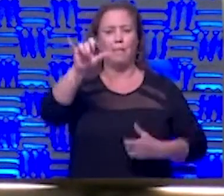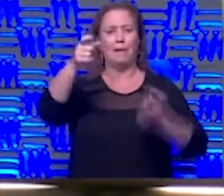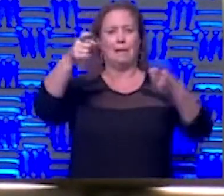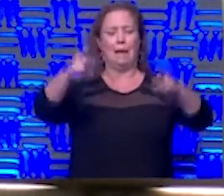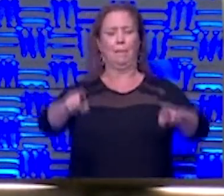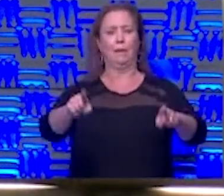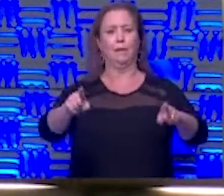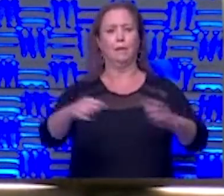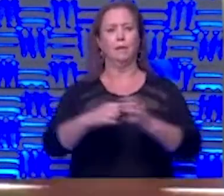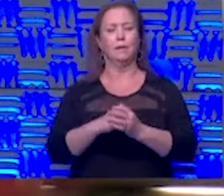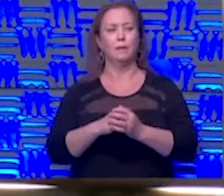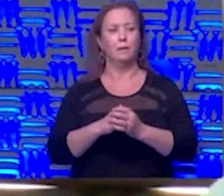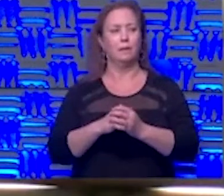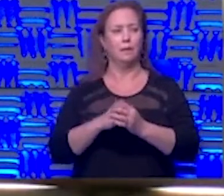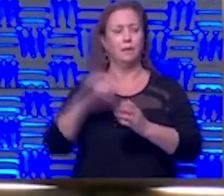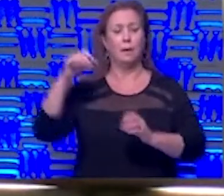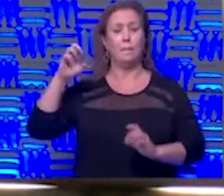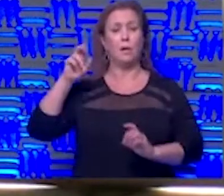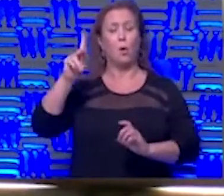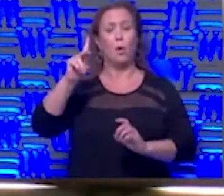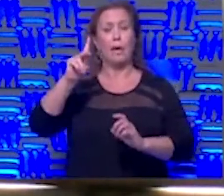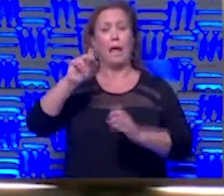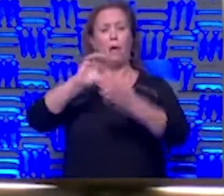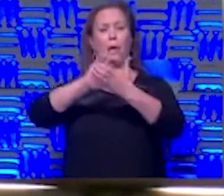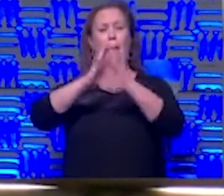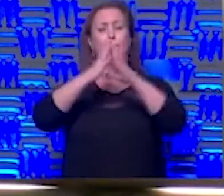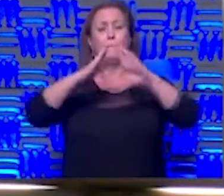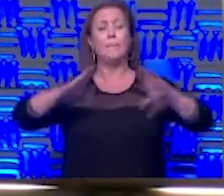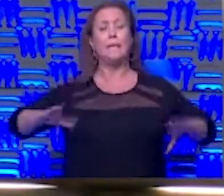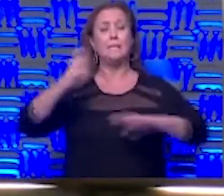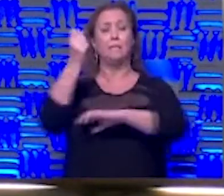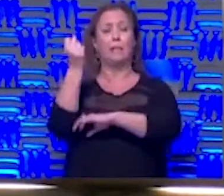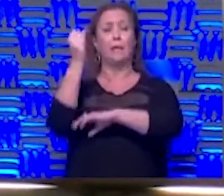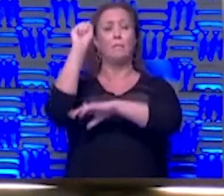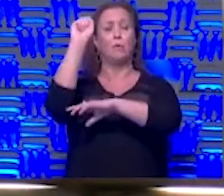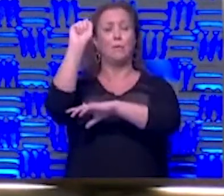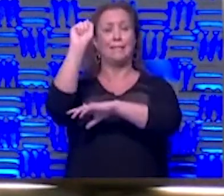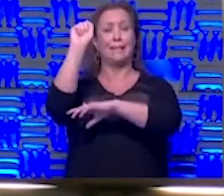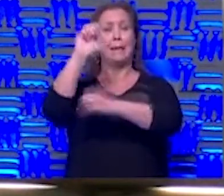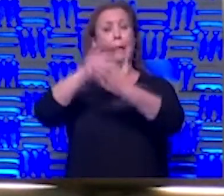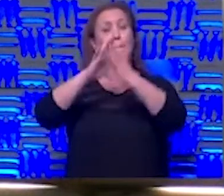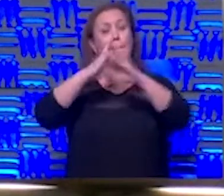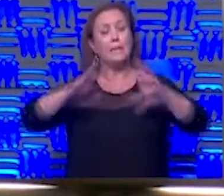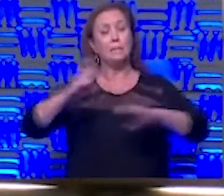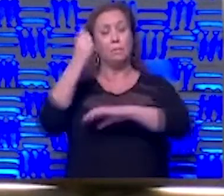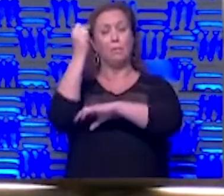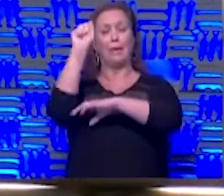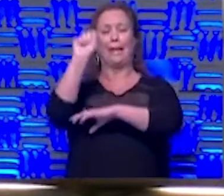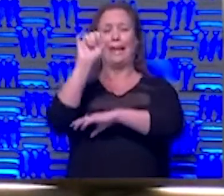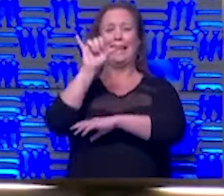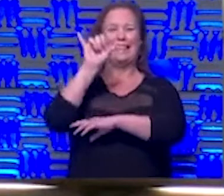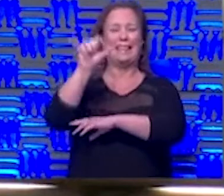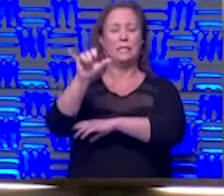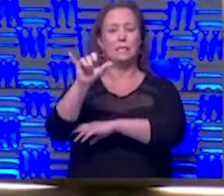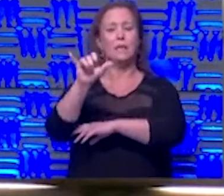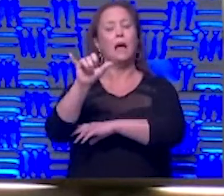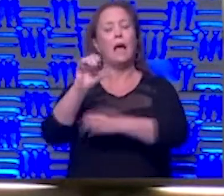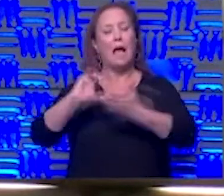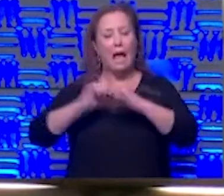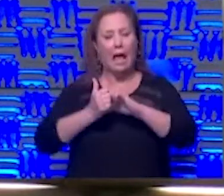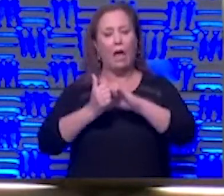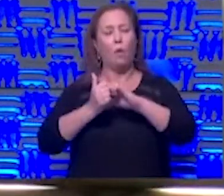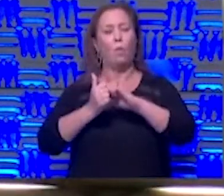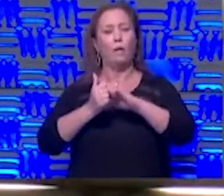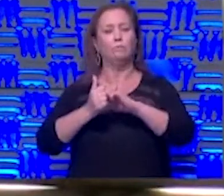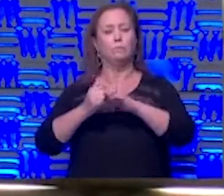the thing is, going out and peacefully protesting is a way that we're going to have to bring this thing to the